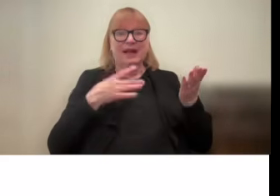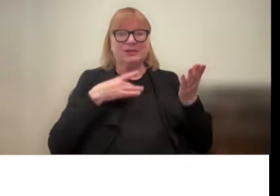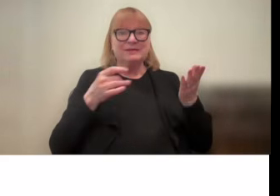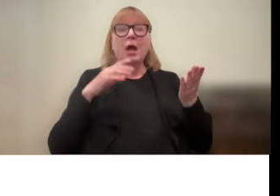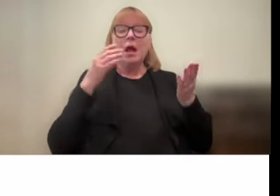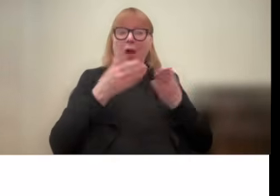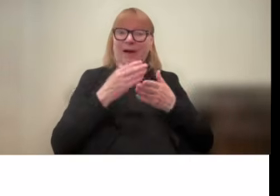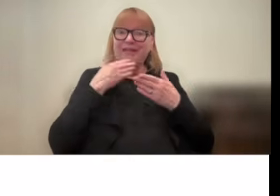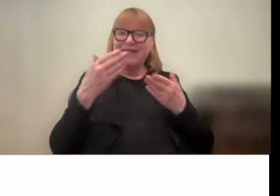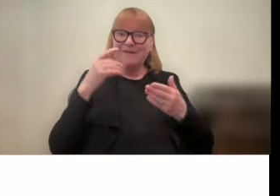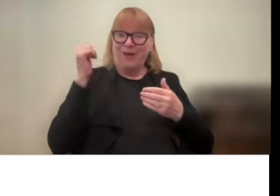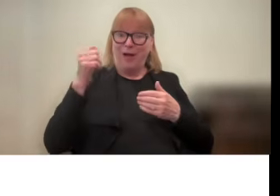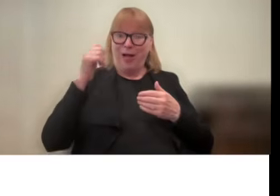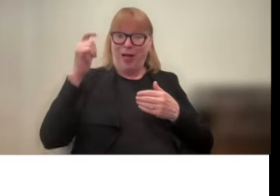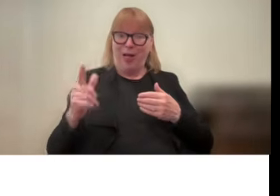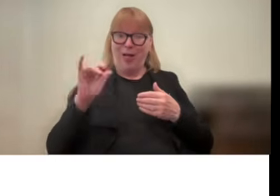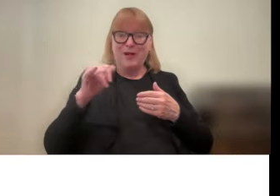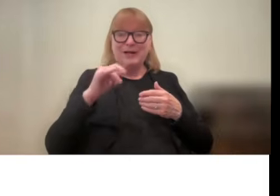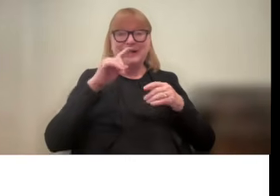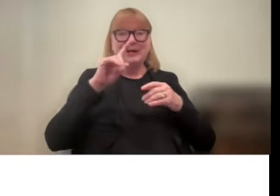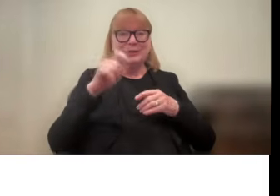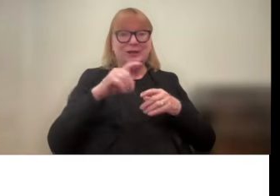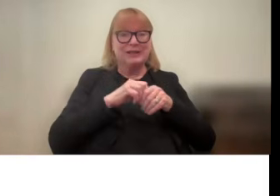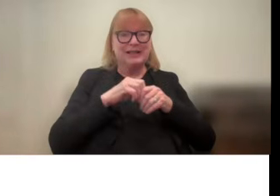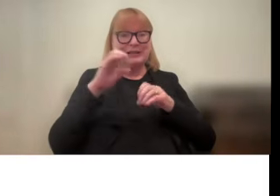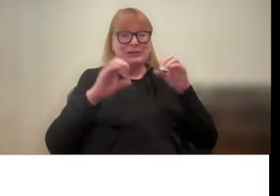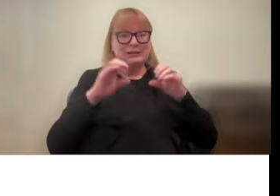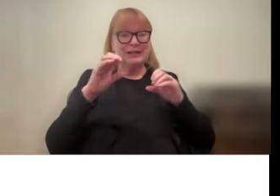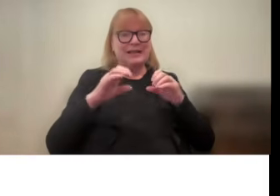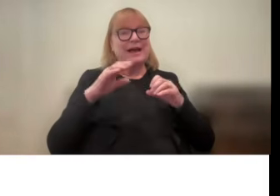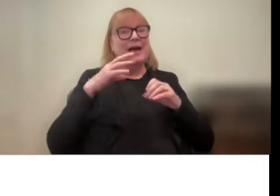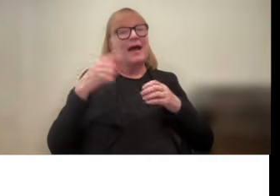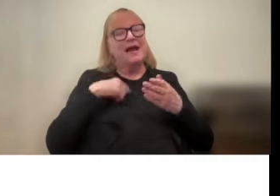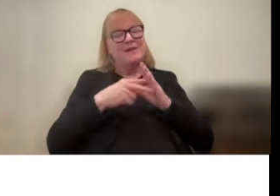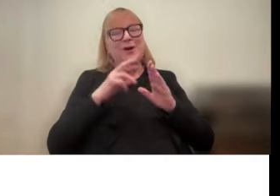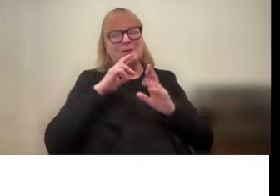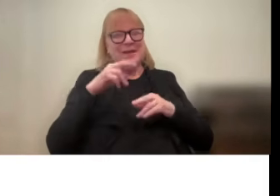Interesting. All right. Well, thank you for all of those questions in the chat or the responses in the chat.